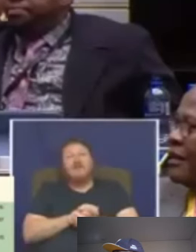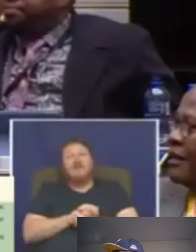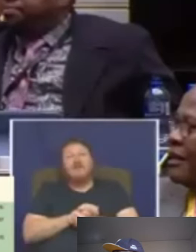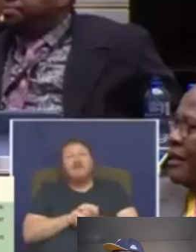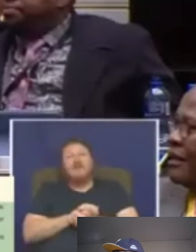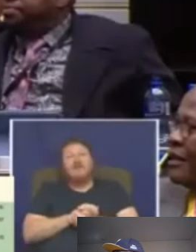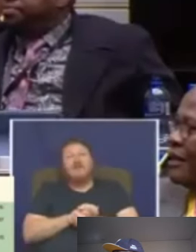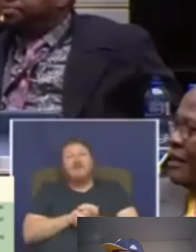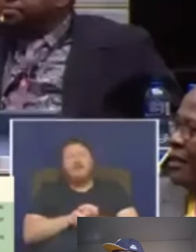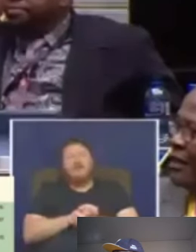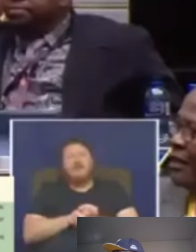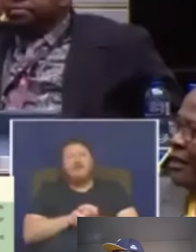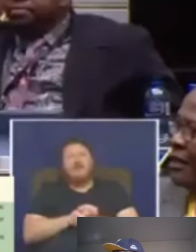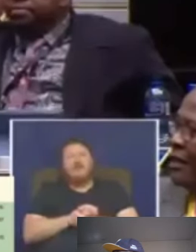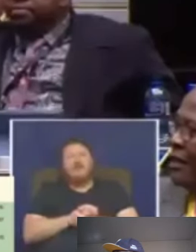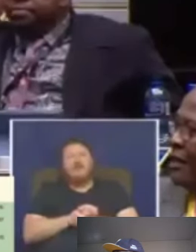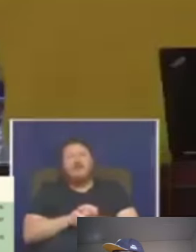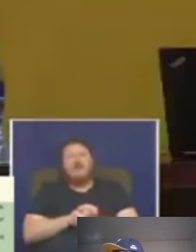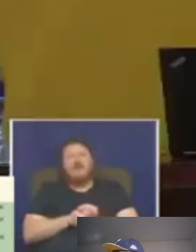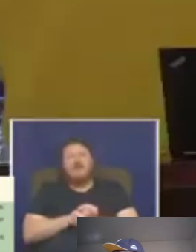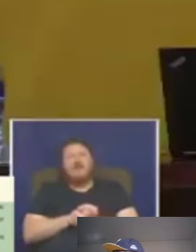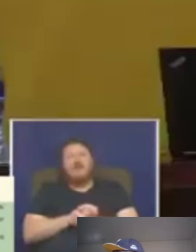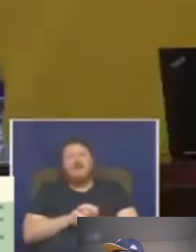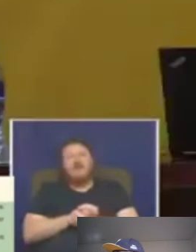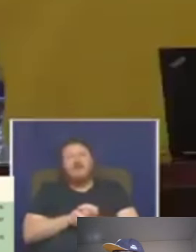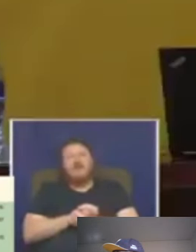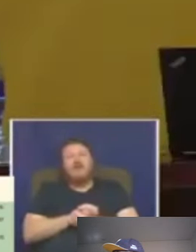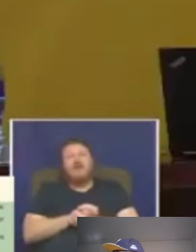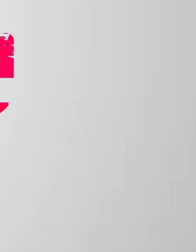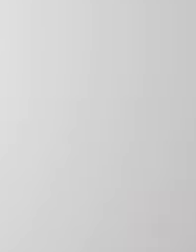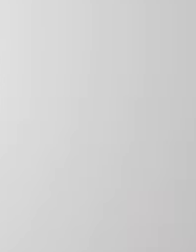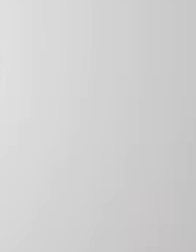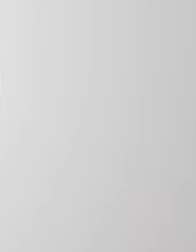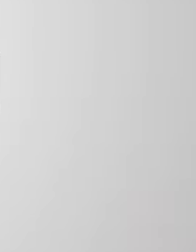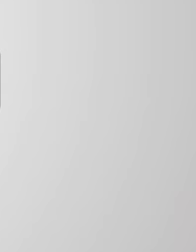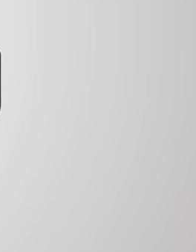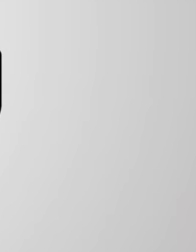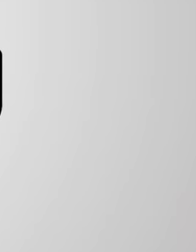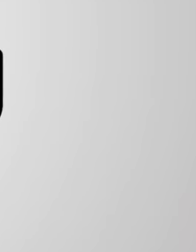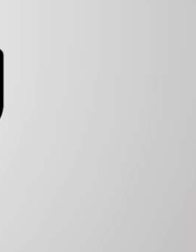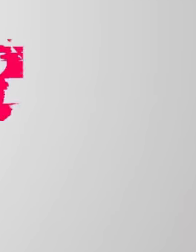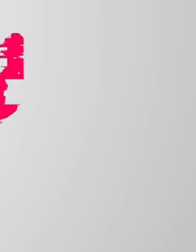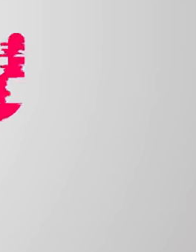he needs to... Please take your seat, Honourable Reddy. ...in terms of the rules. Honourable Reddy,